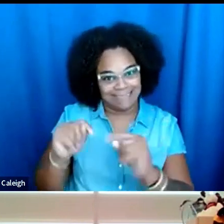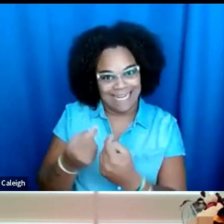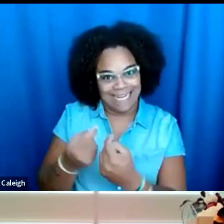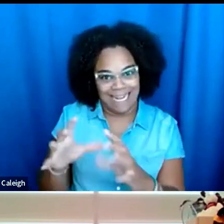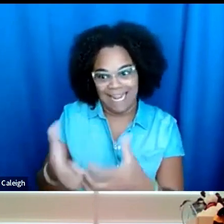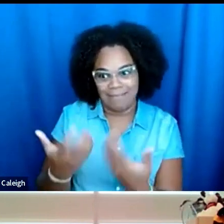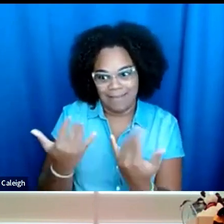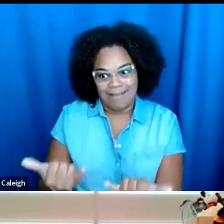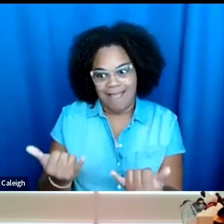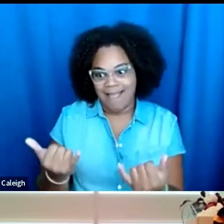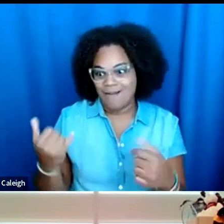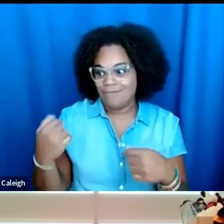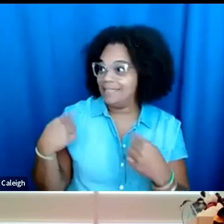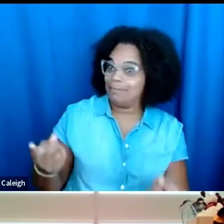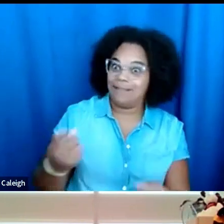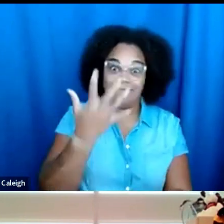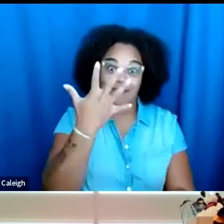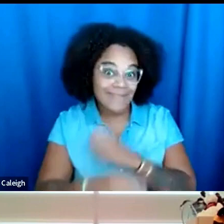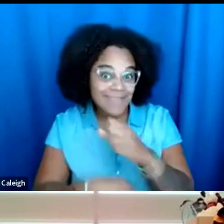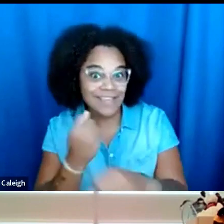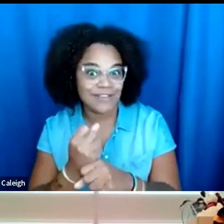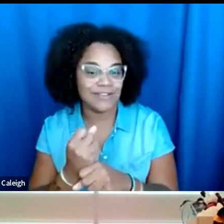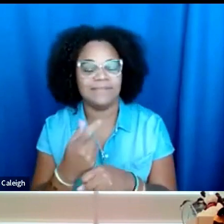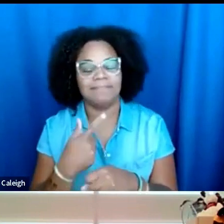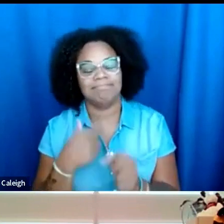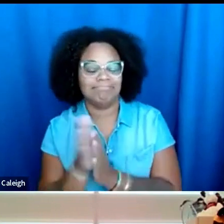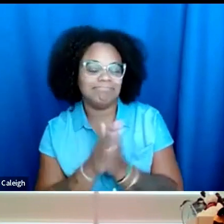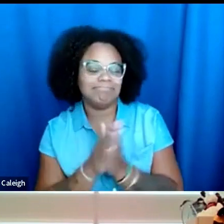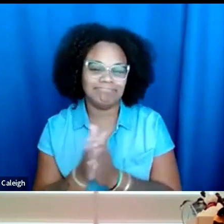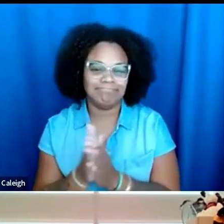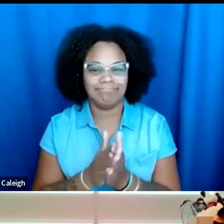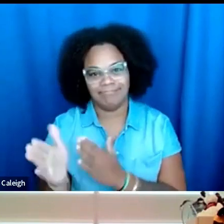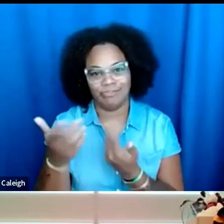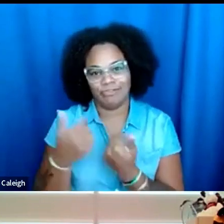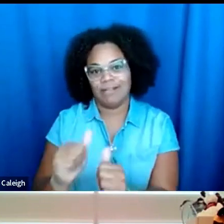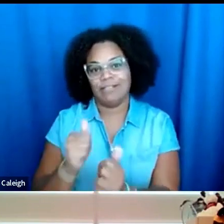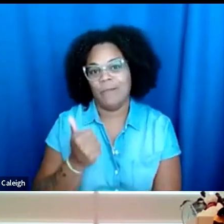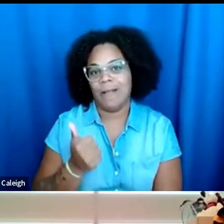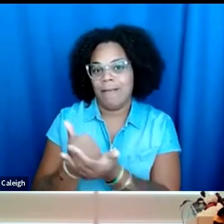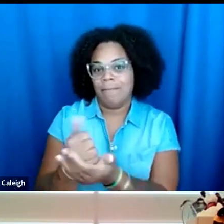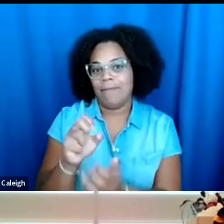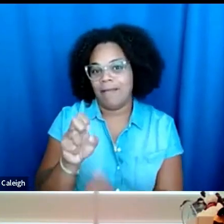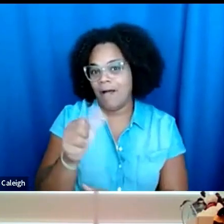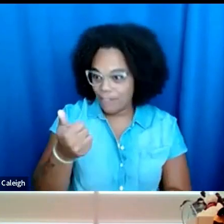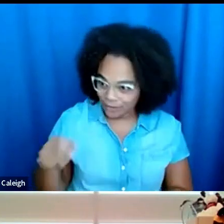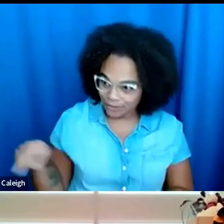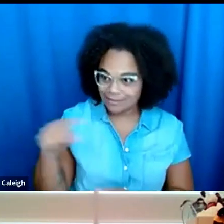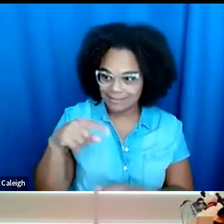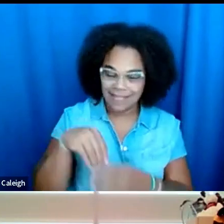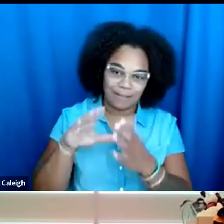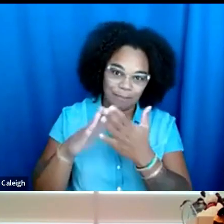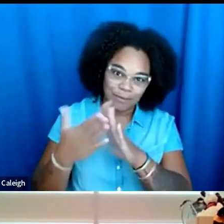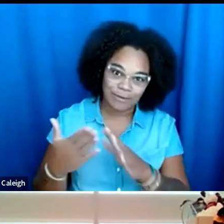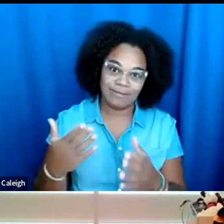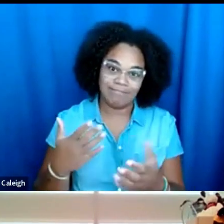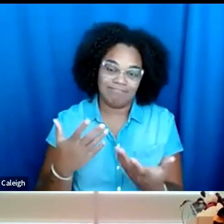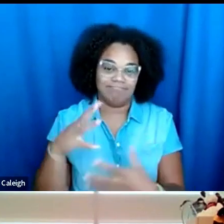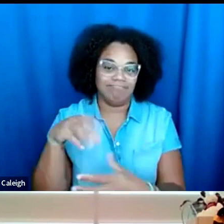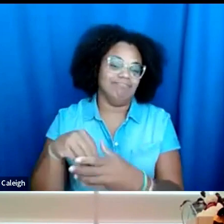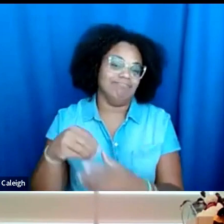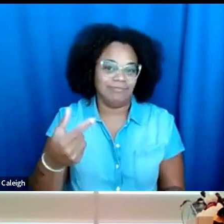and am very passionate about trying to help other community members and be involved in GHDC.